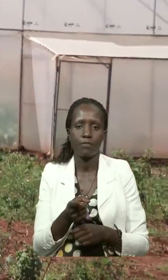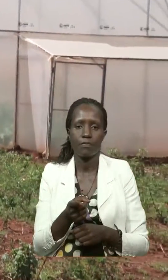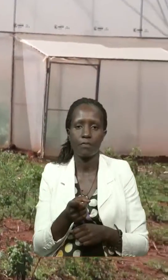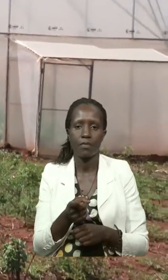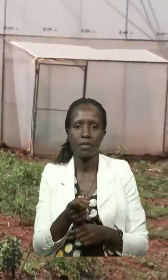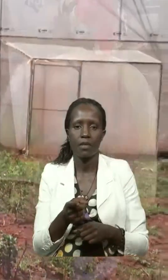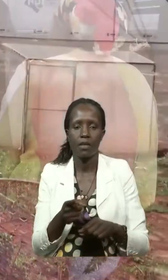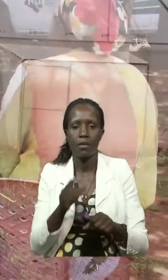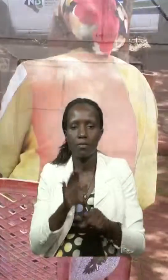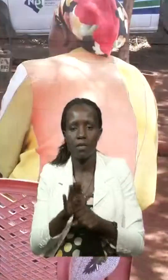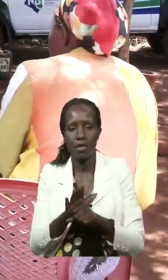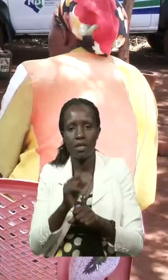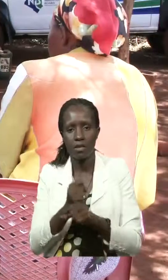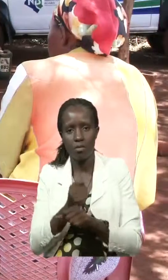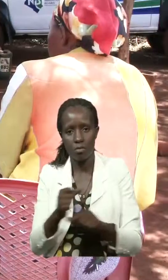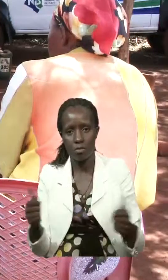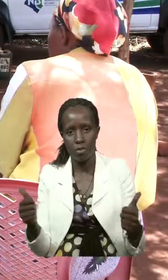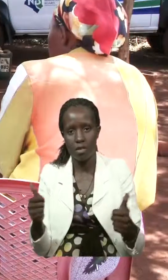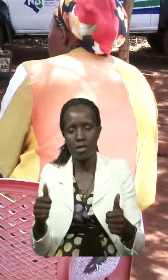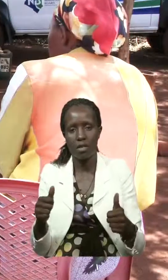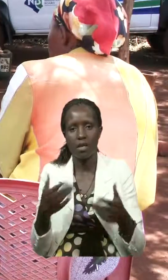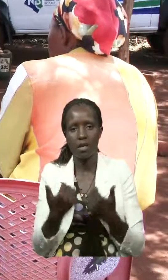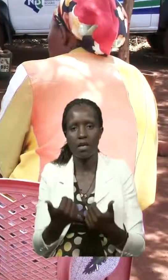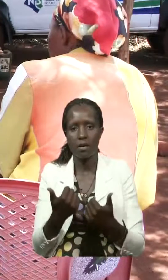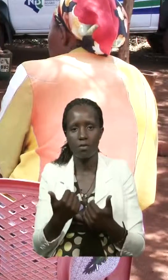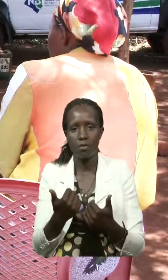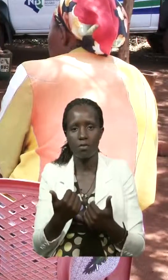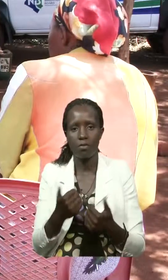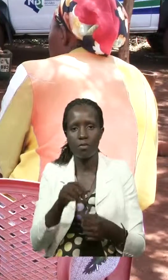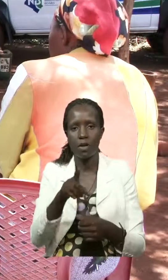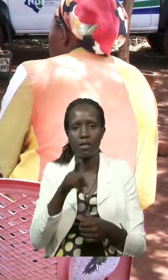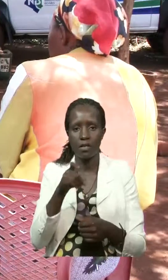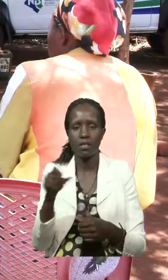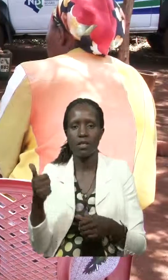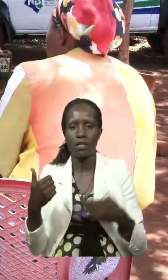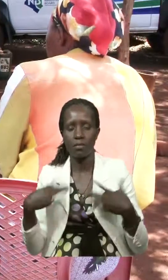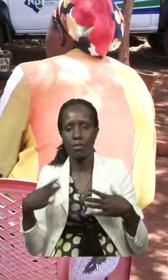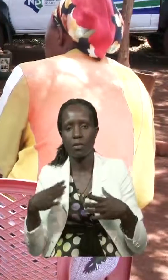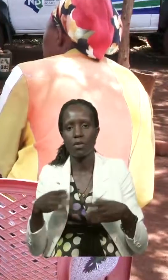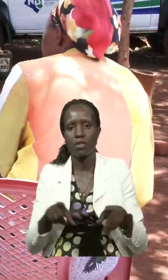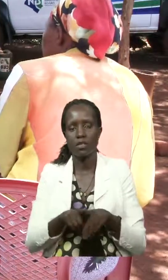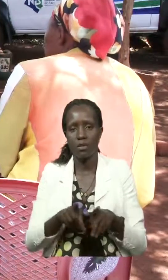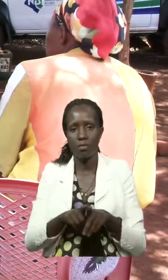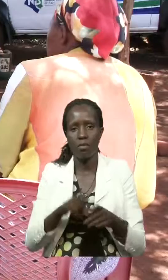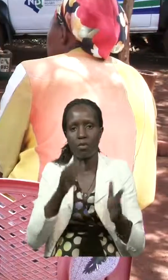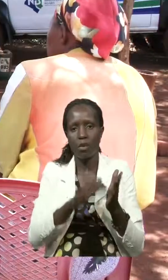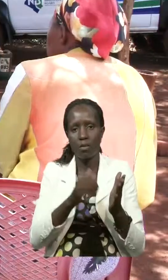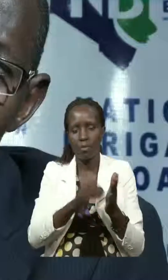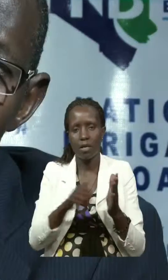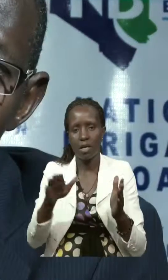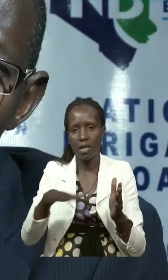Groups, most of them did very well. So now it also attracted now the other people. Kambani, which has been a deficit